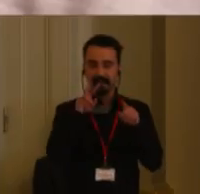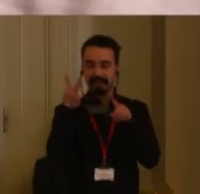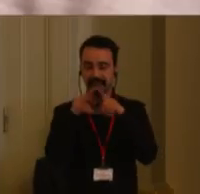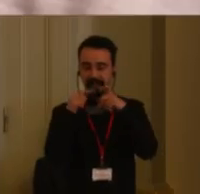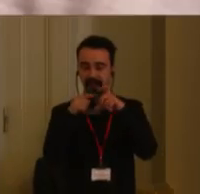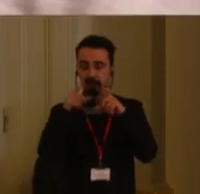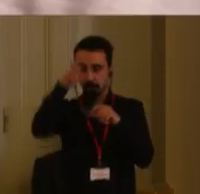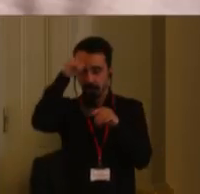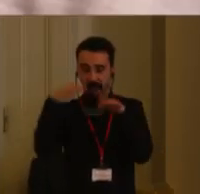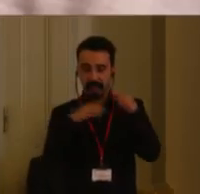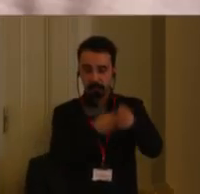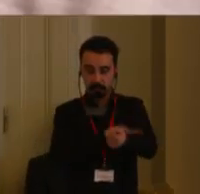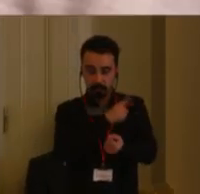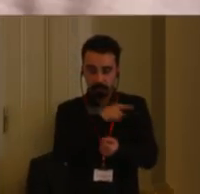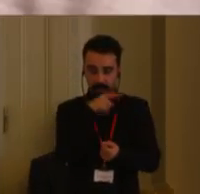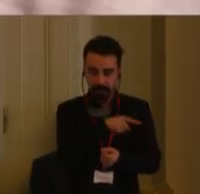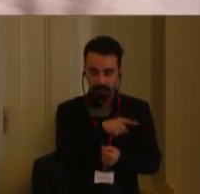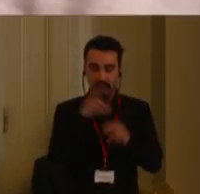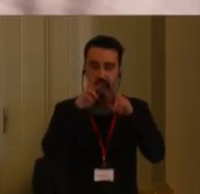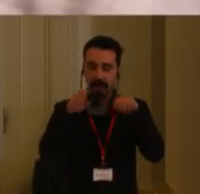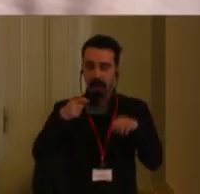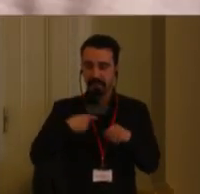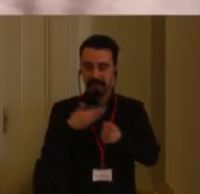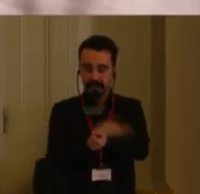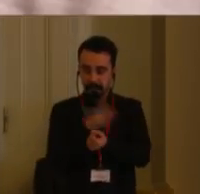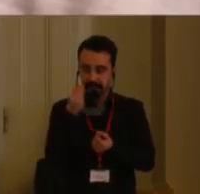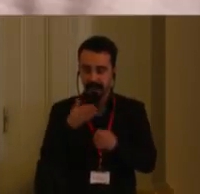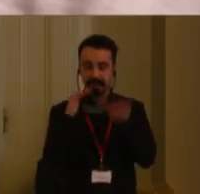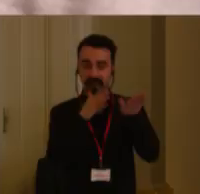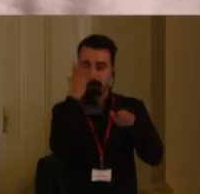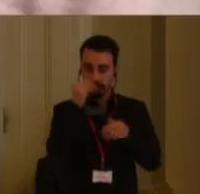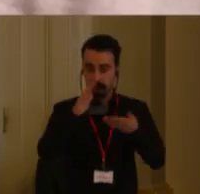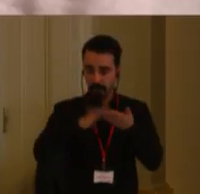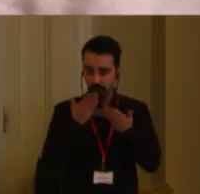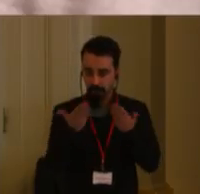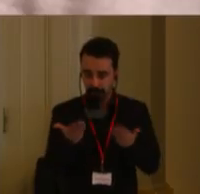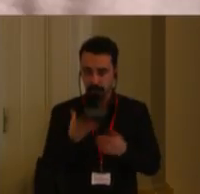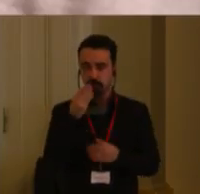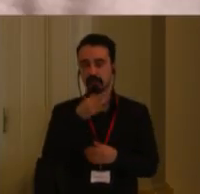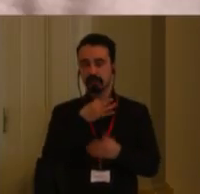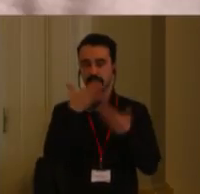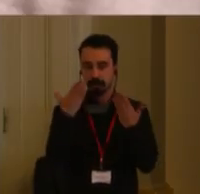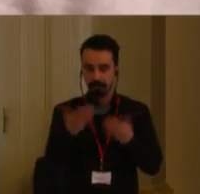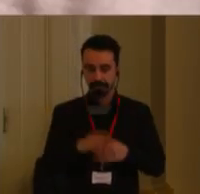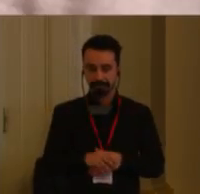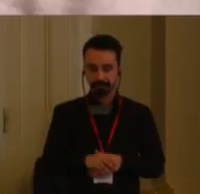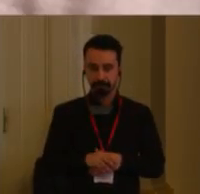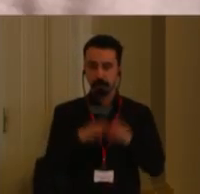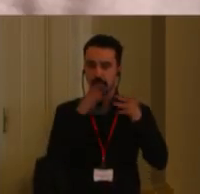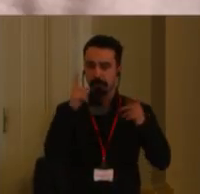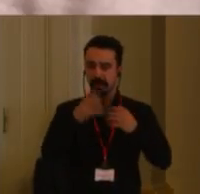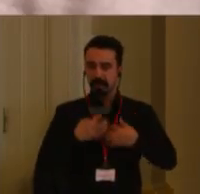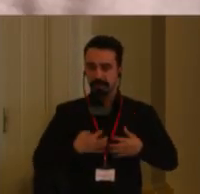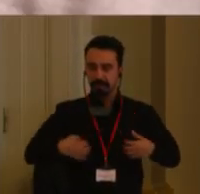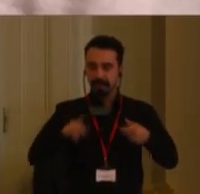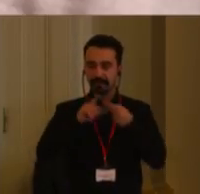Force, research partners and experts for having the foresight and the courage to get out there and do this very thorough piece